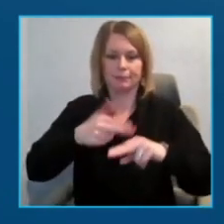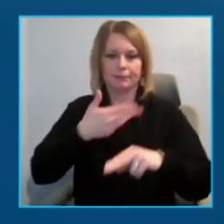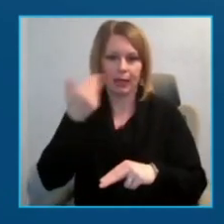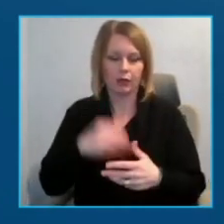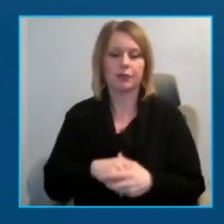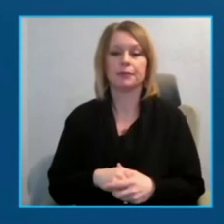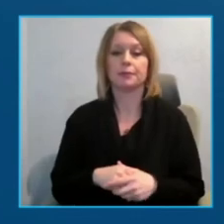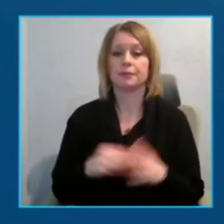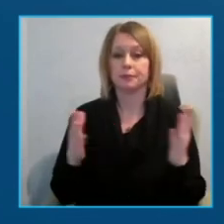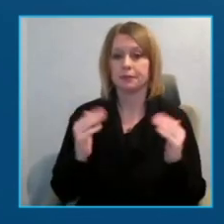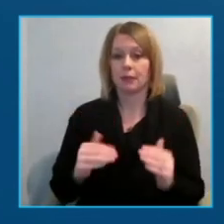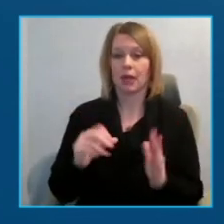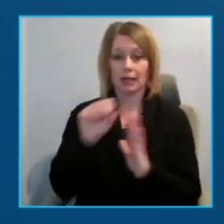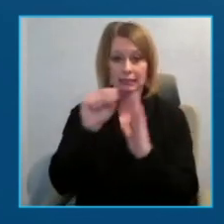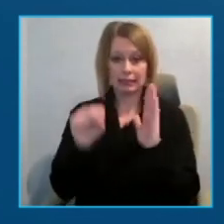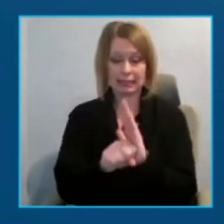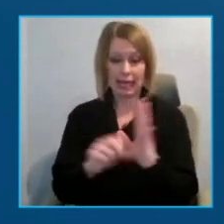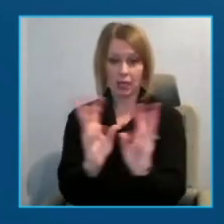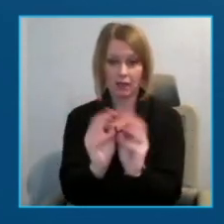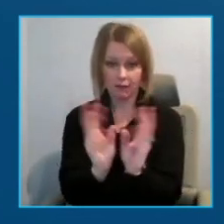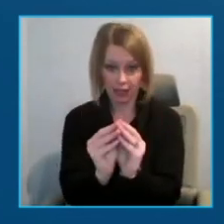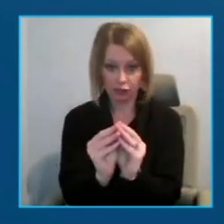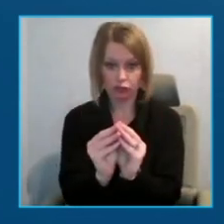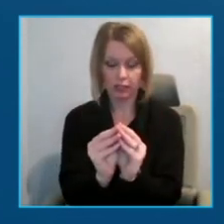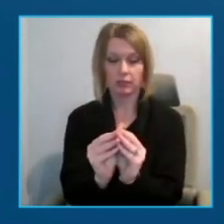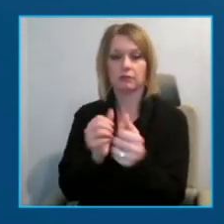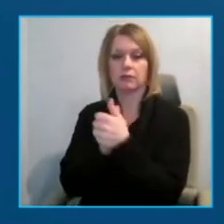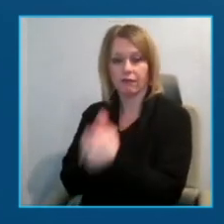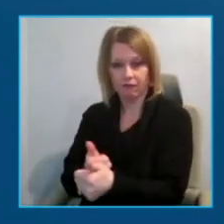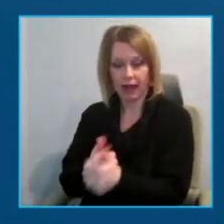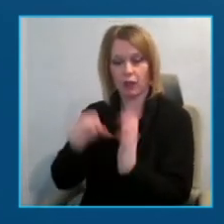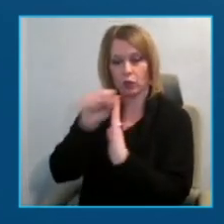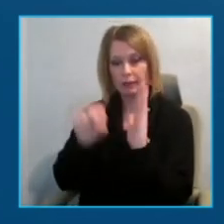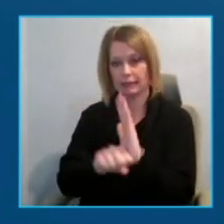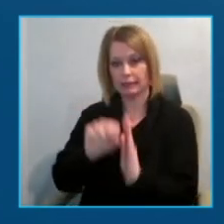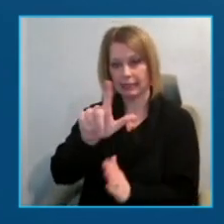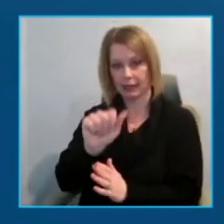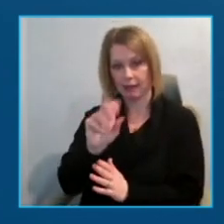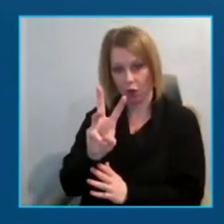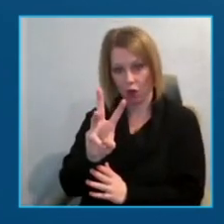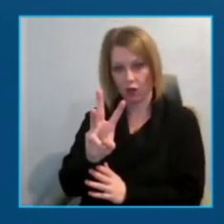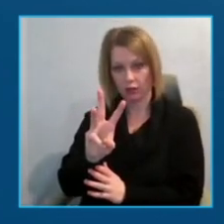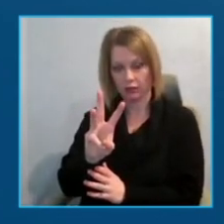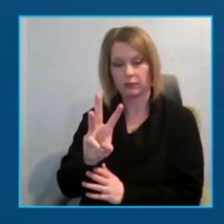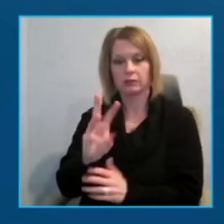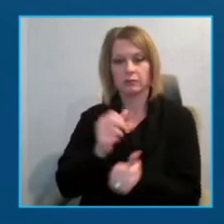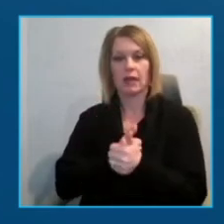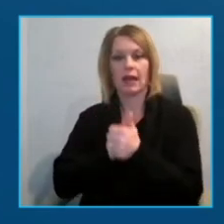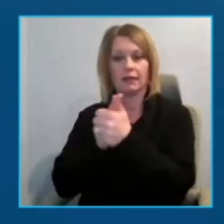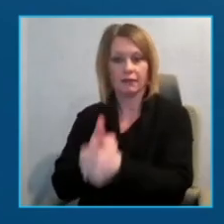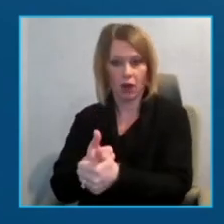to be conducted in compliance with state law and providing procedures for virtual meetings,